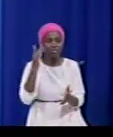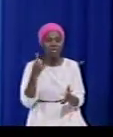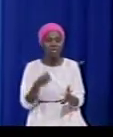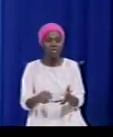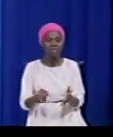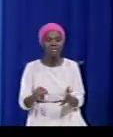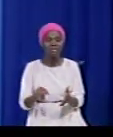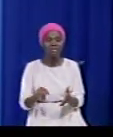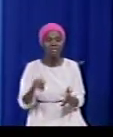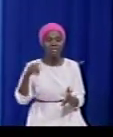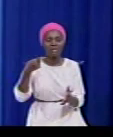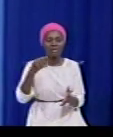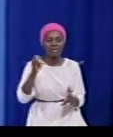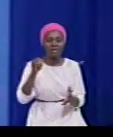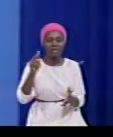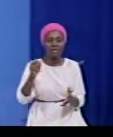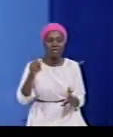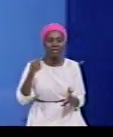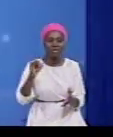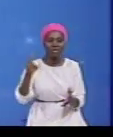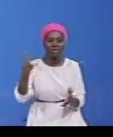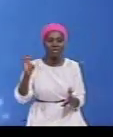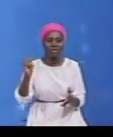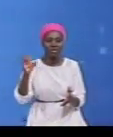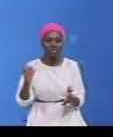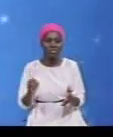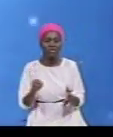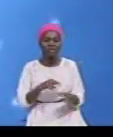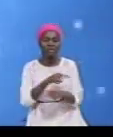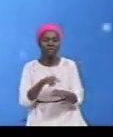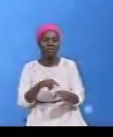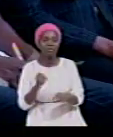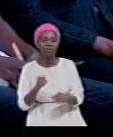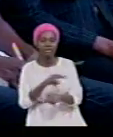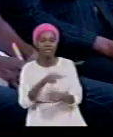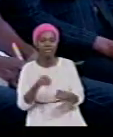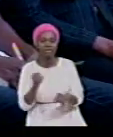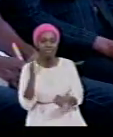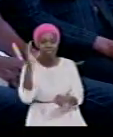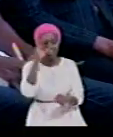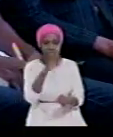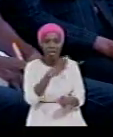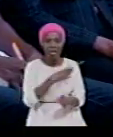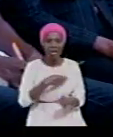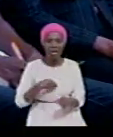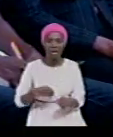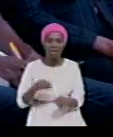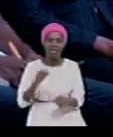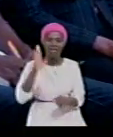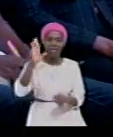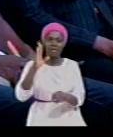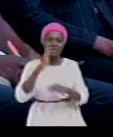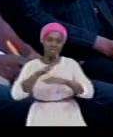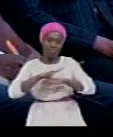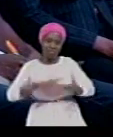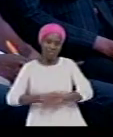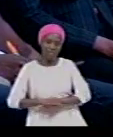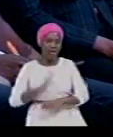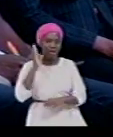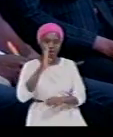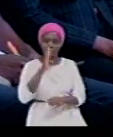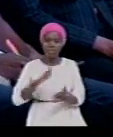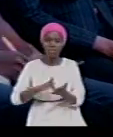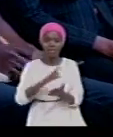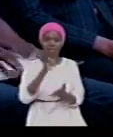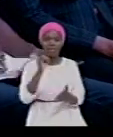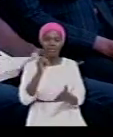seek, and his rest shall be glorious." He'll give you a glorious rest tonight.